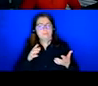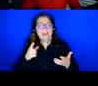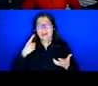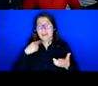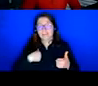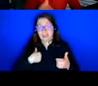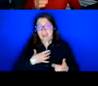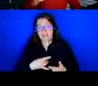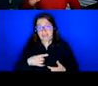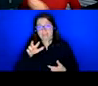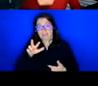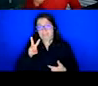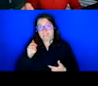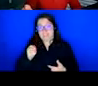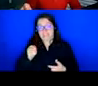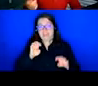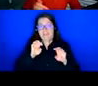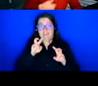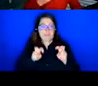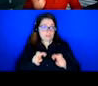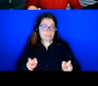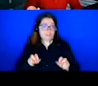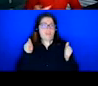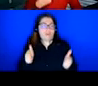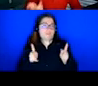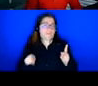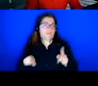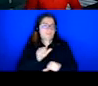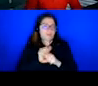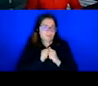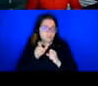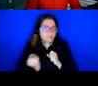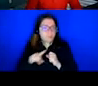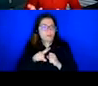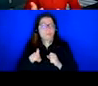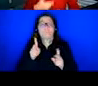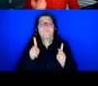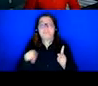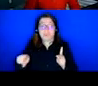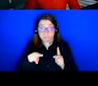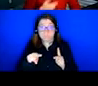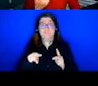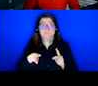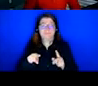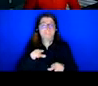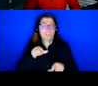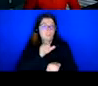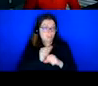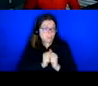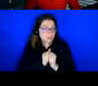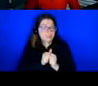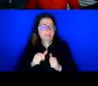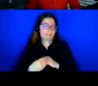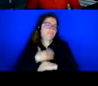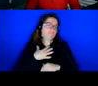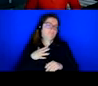360 evaluation of all the people you work with, because the people you work with could influence everything as well. And this is the people you could want to work with too